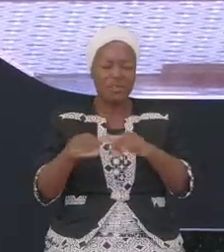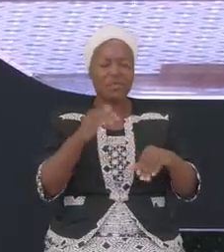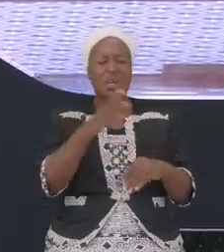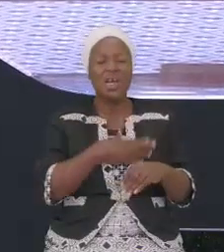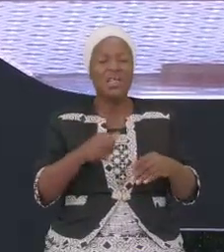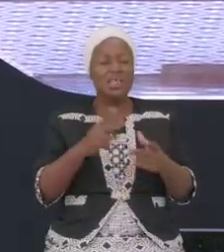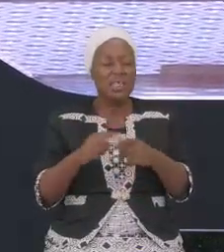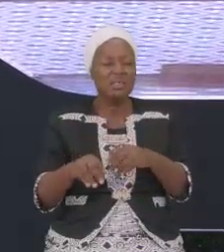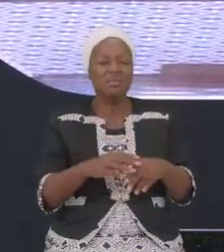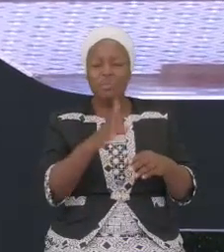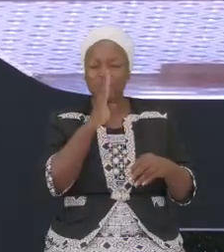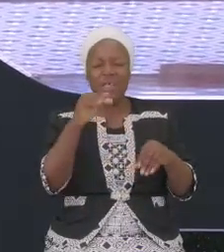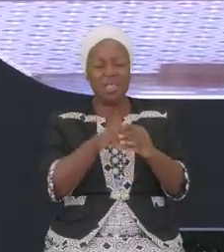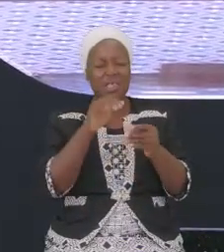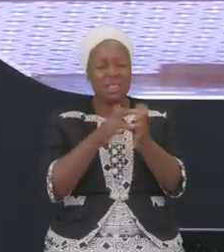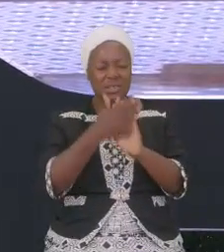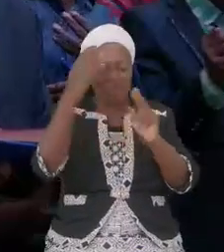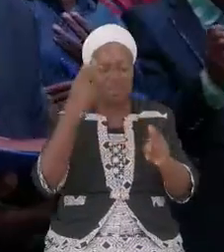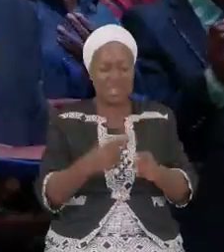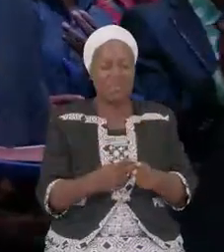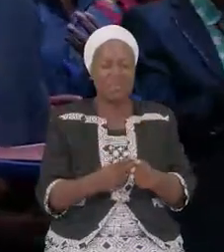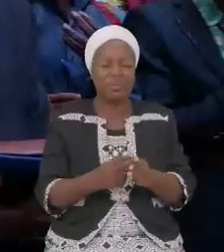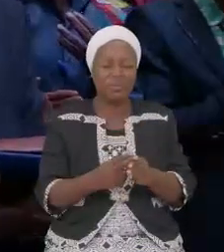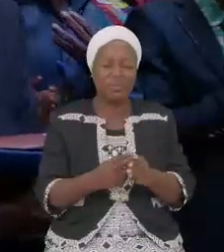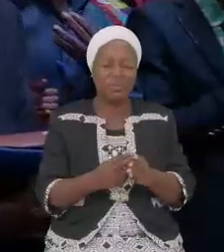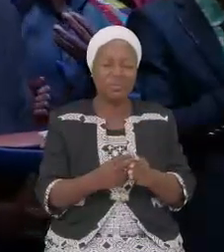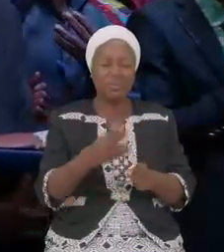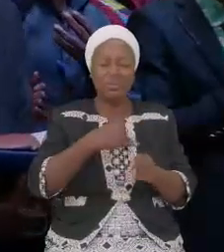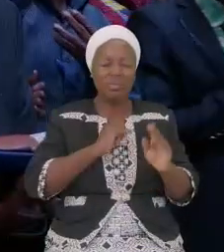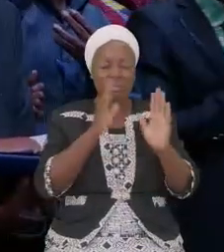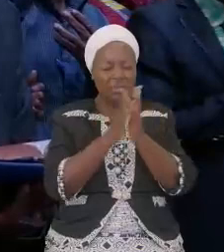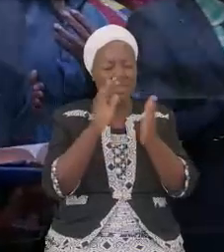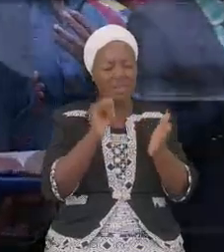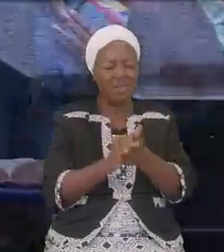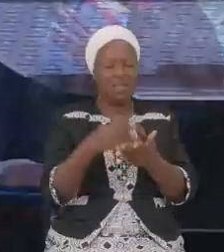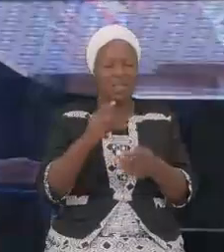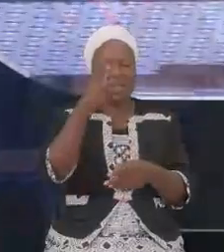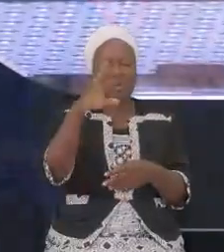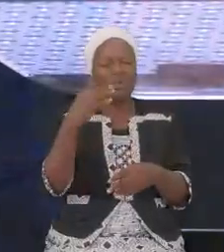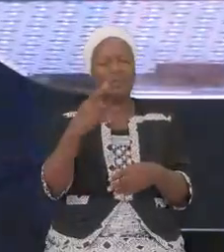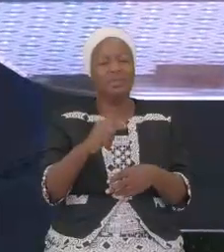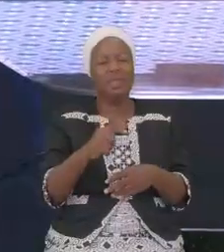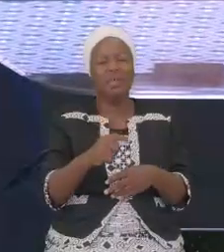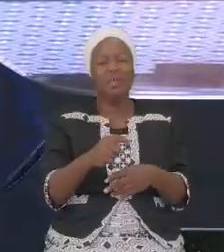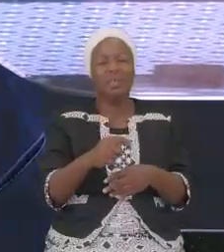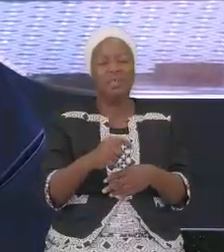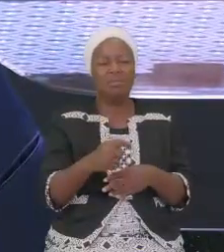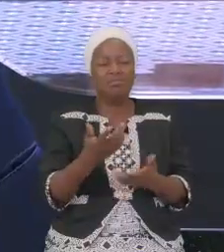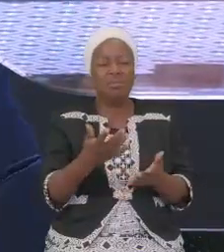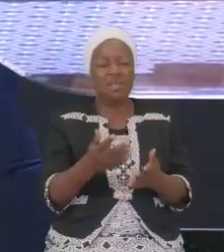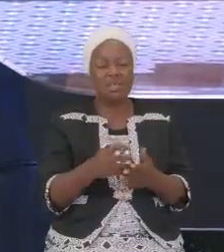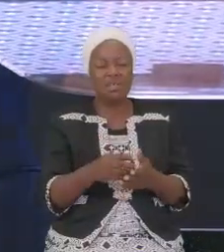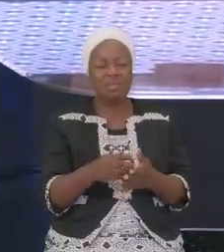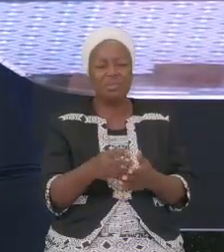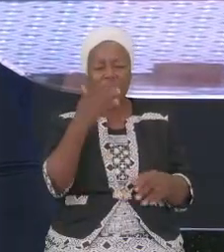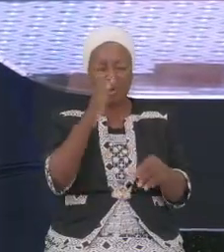will be in Jesus' name. And I pray the God of the covenant keeper,